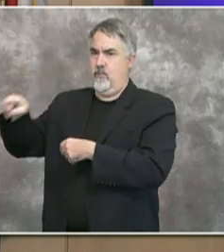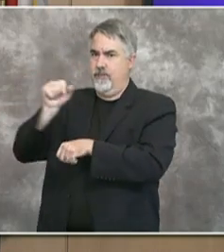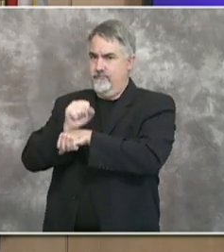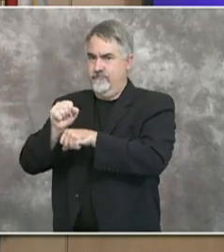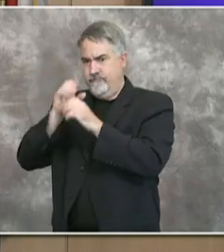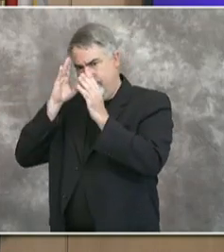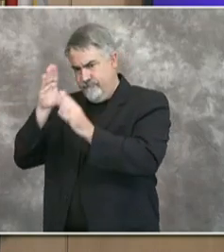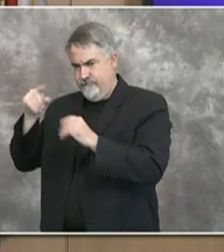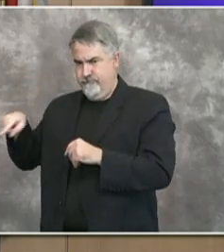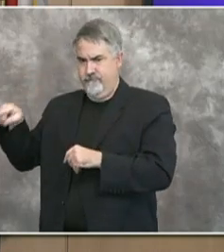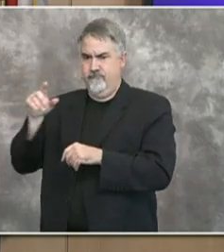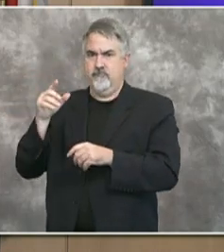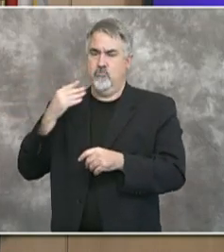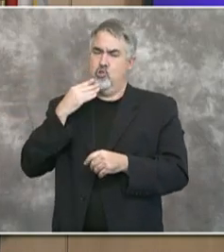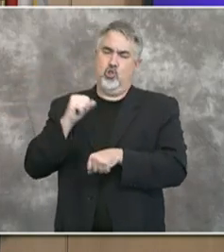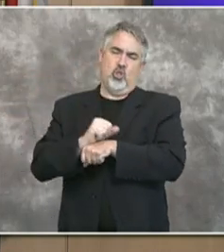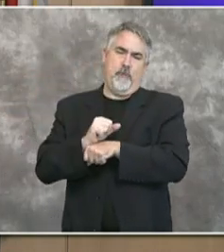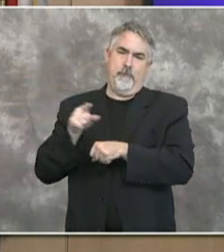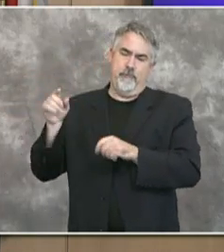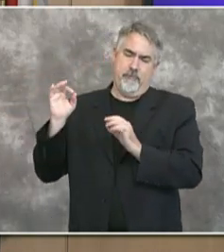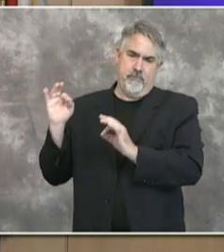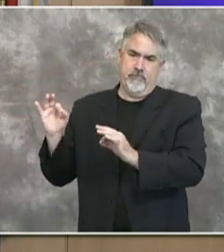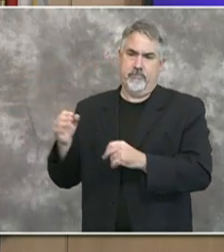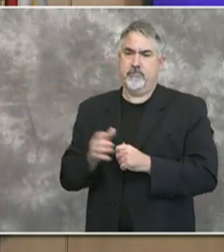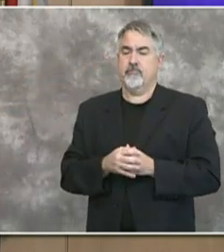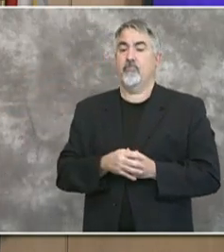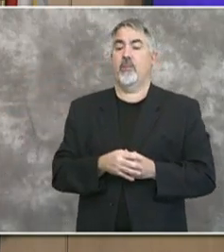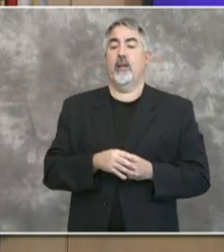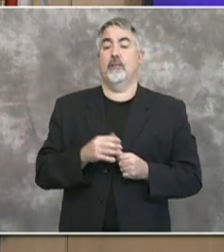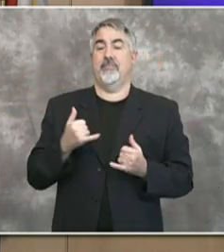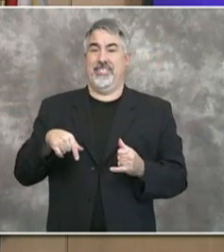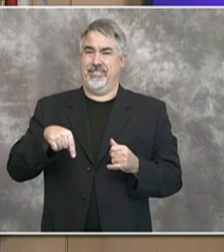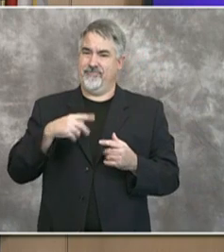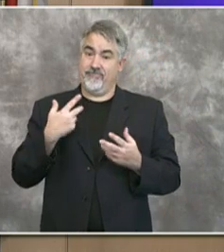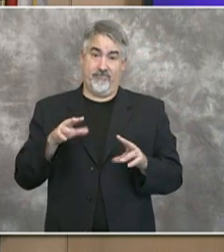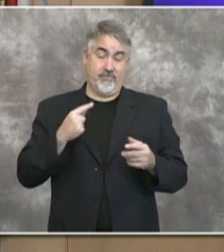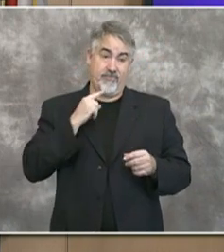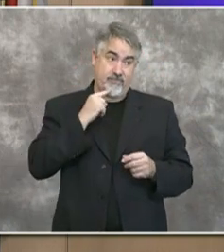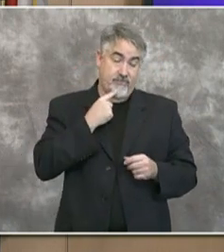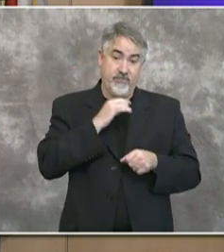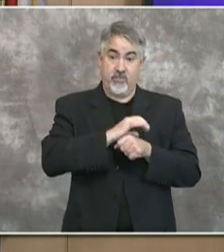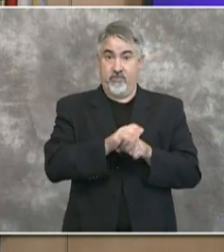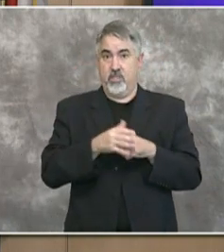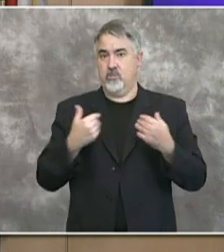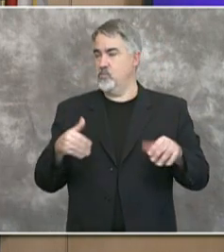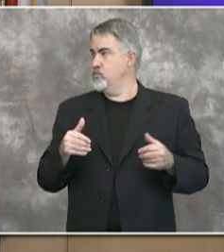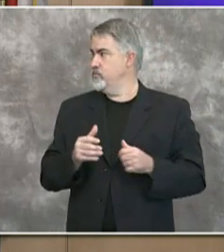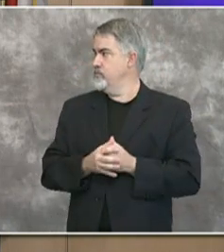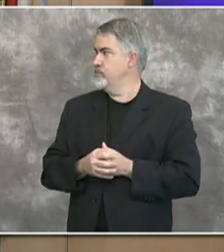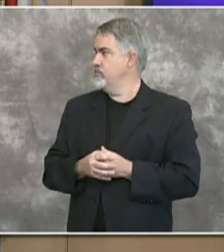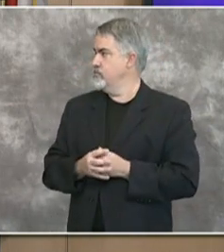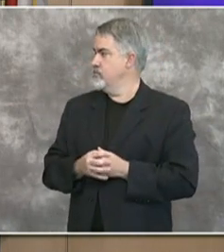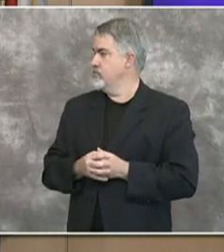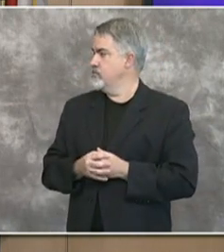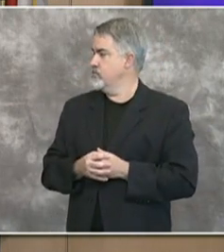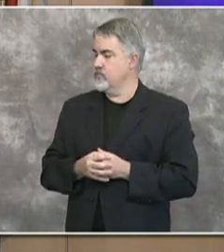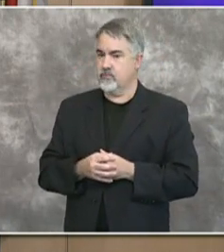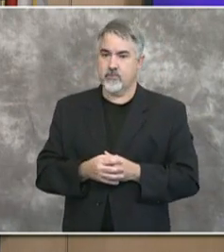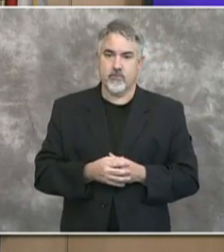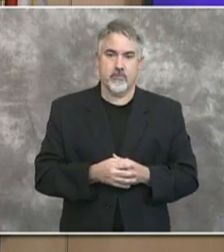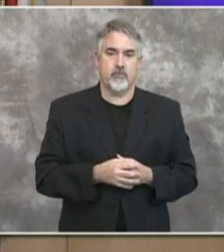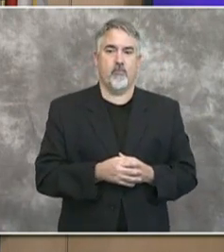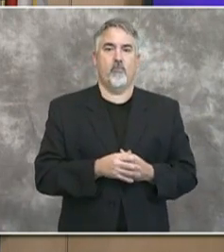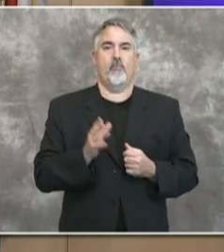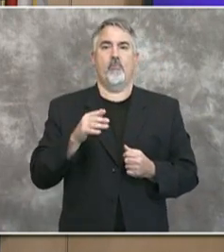that they're doing to help move the agenda on this very critical issue. I also wanted to